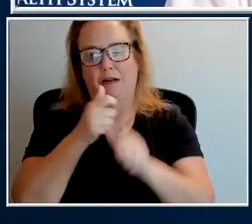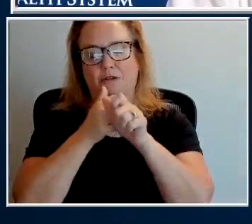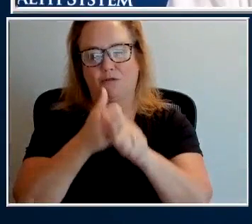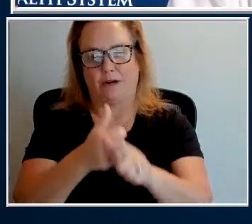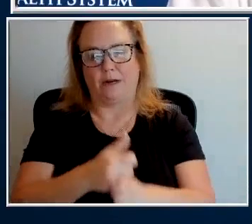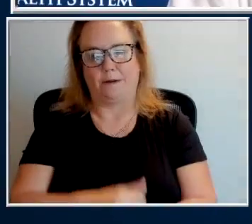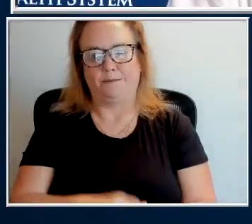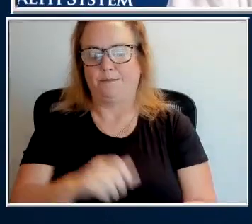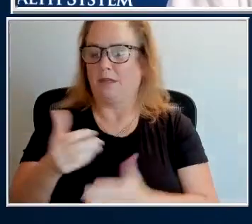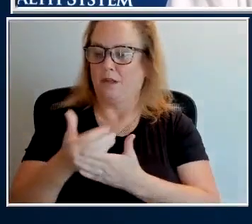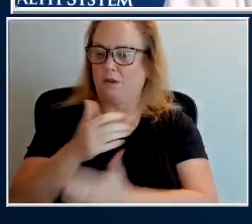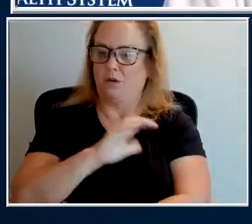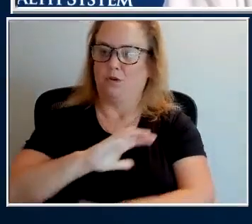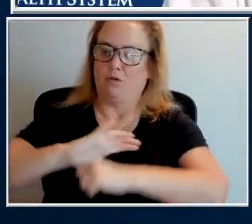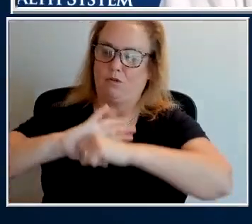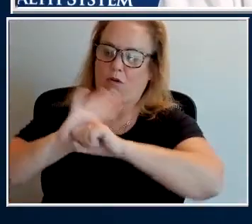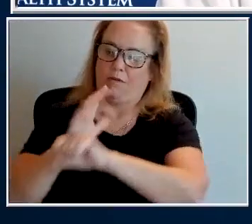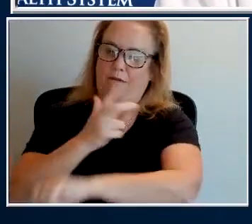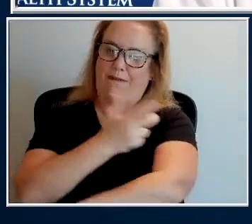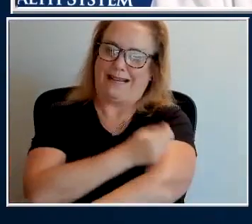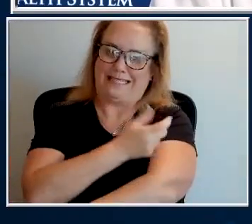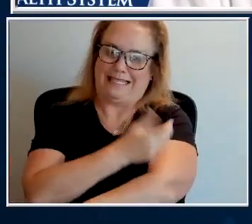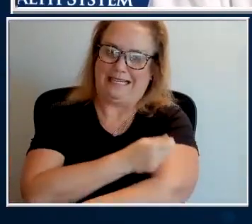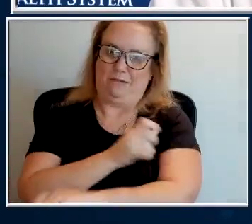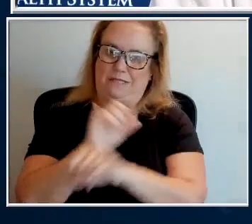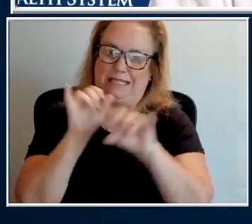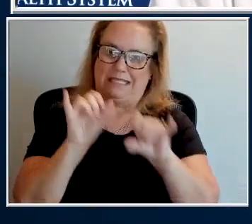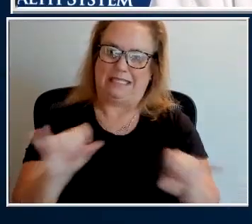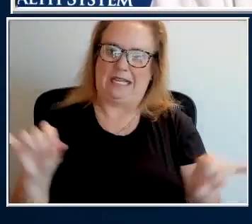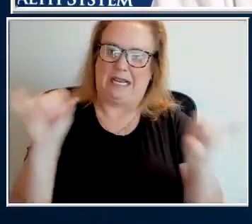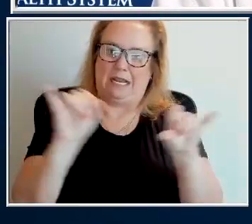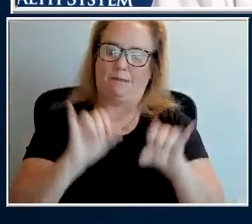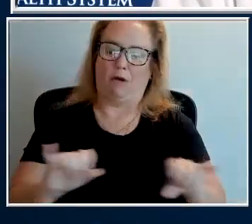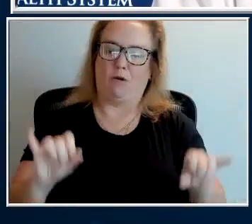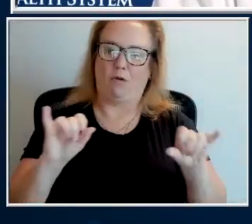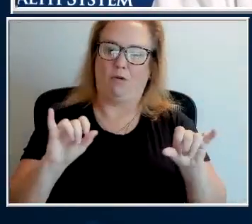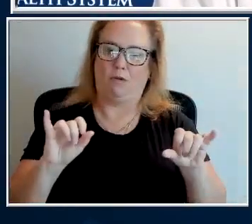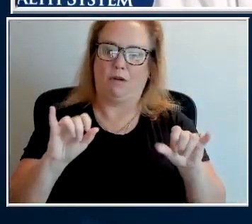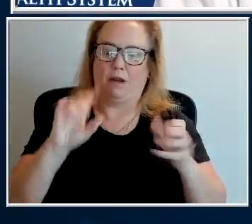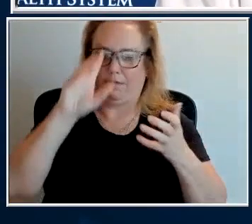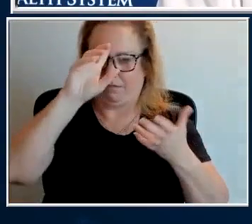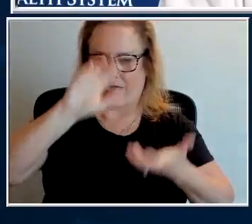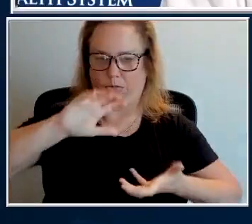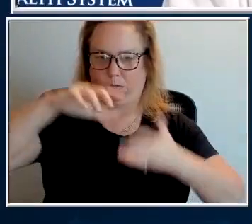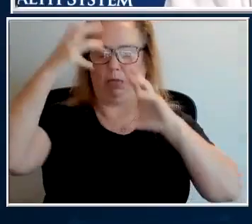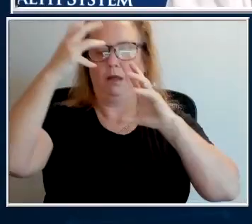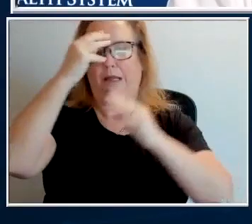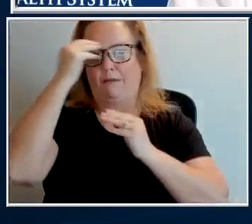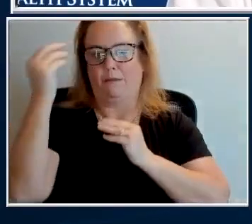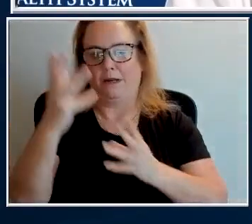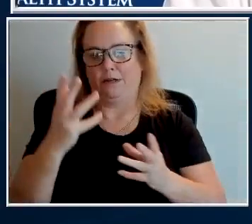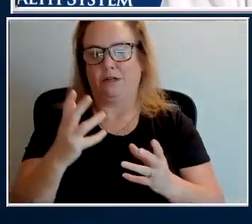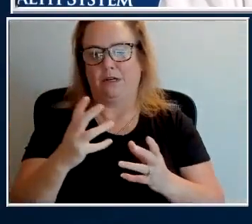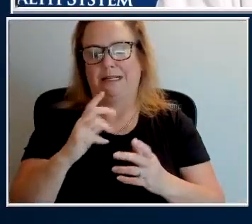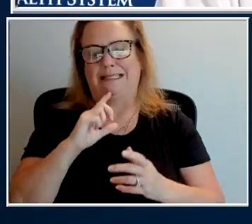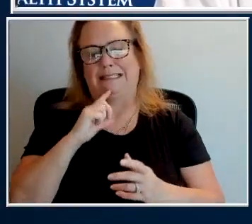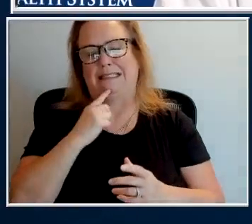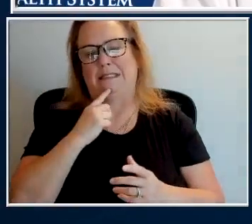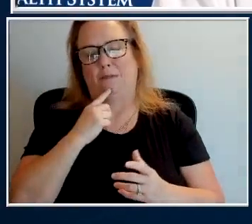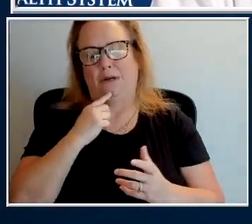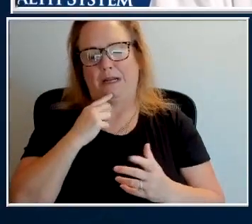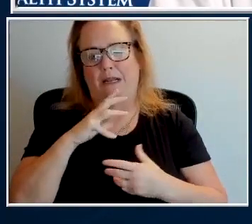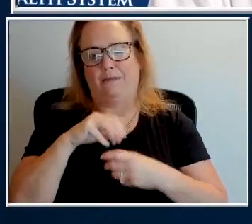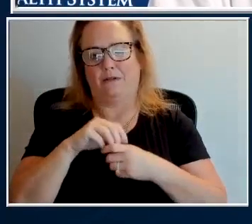COVID vaccines roll out, we're seeing the same old rollout of misinformation. And what's disappointing, this involves the